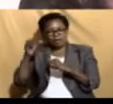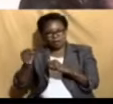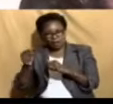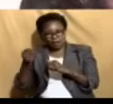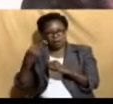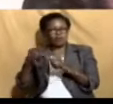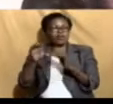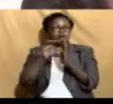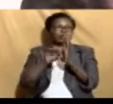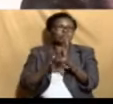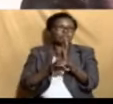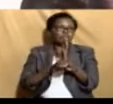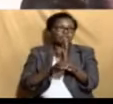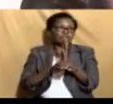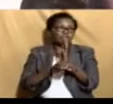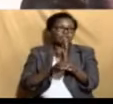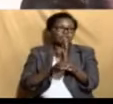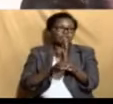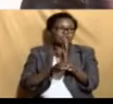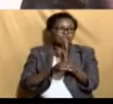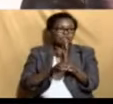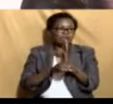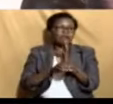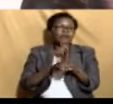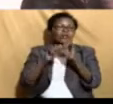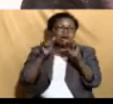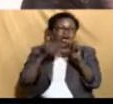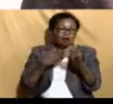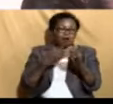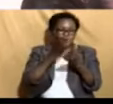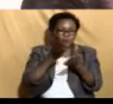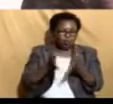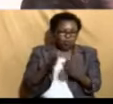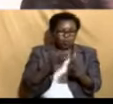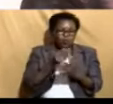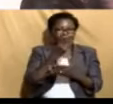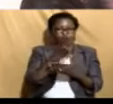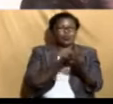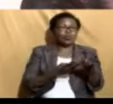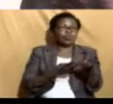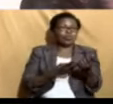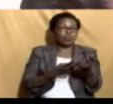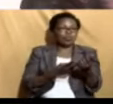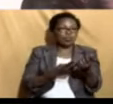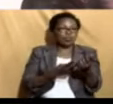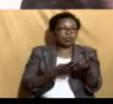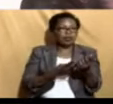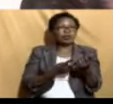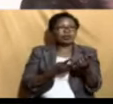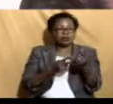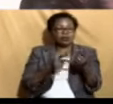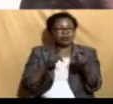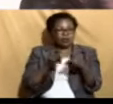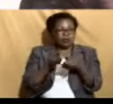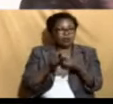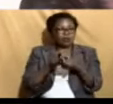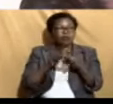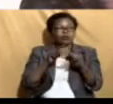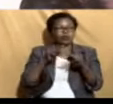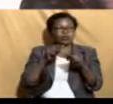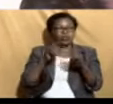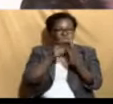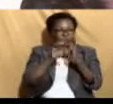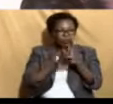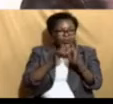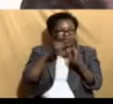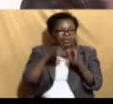256(5) of the Constitution, what I refer to as a hybrid parliamentary stroke popular initiative, are by dint of the Constitution